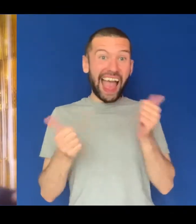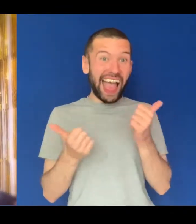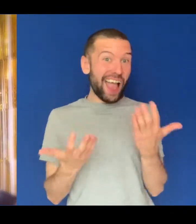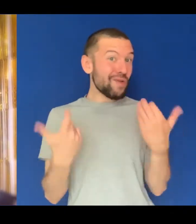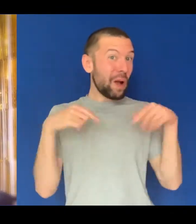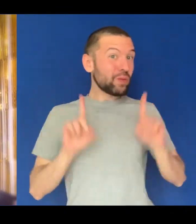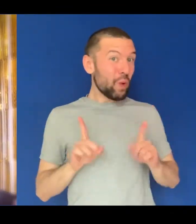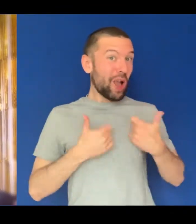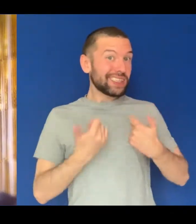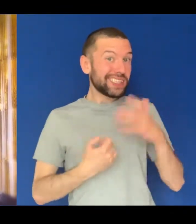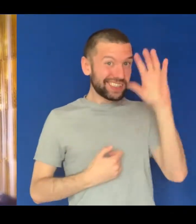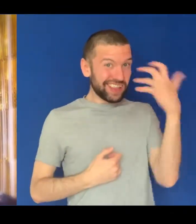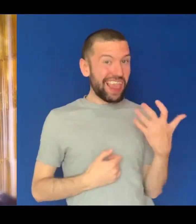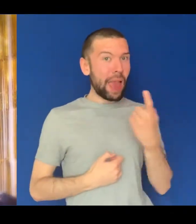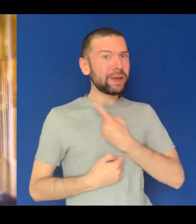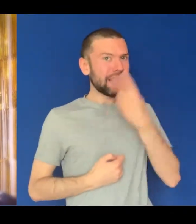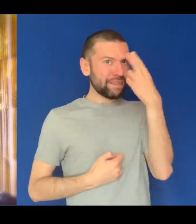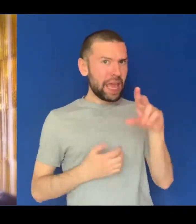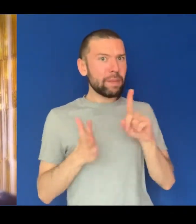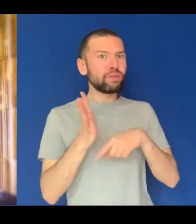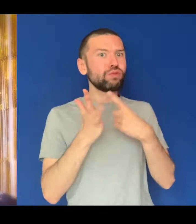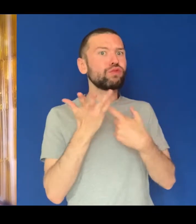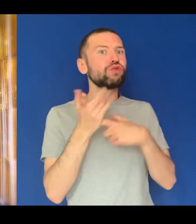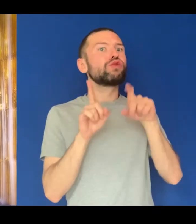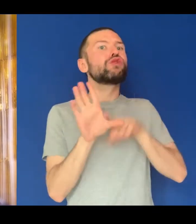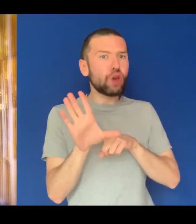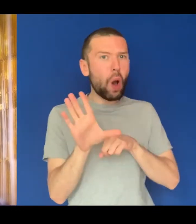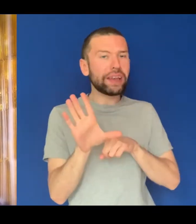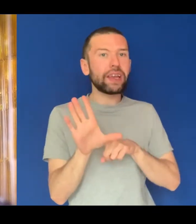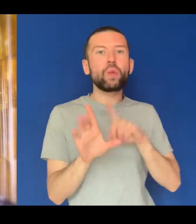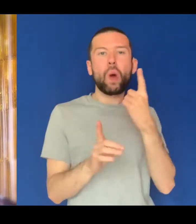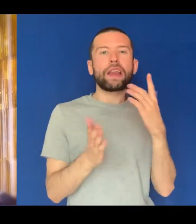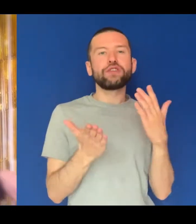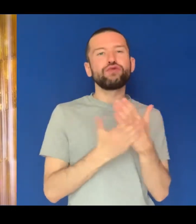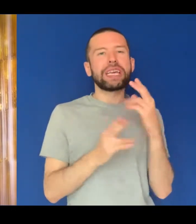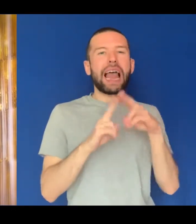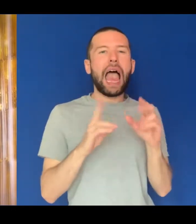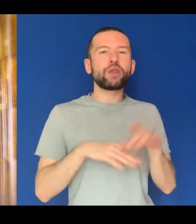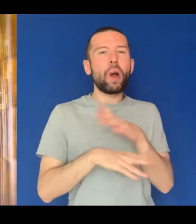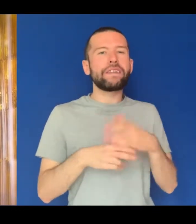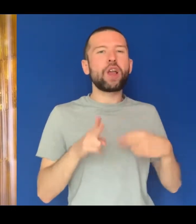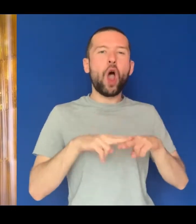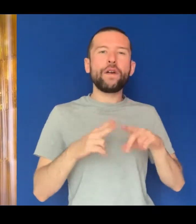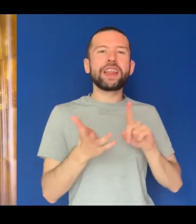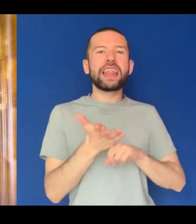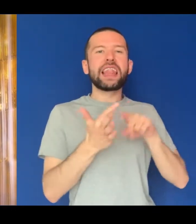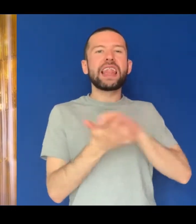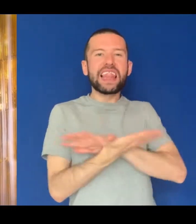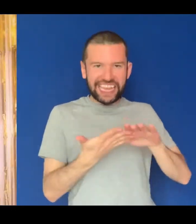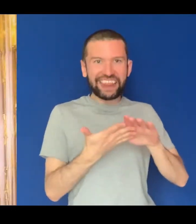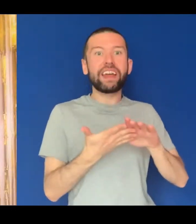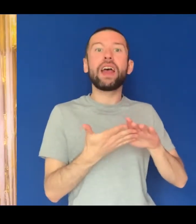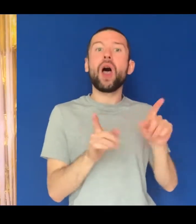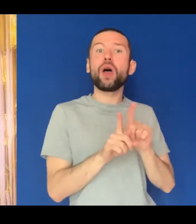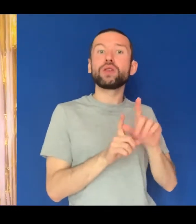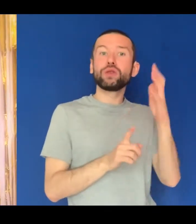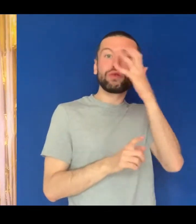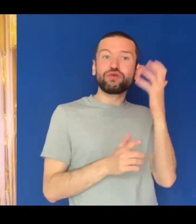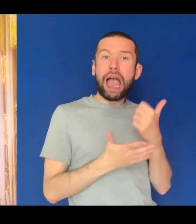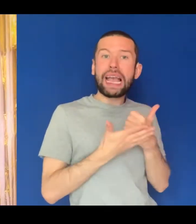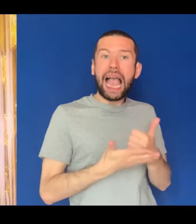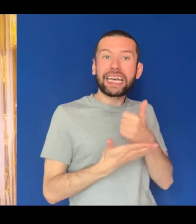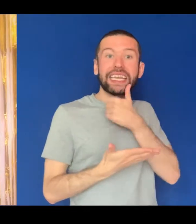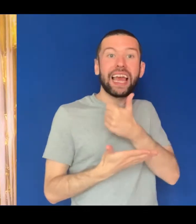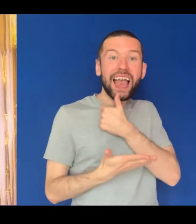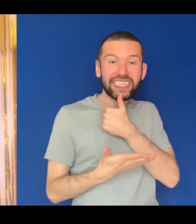Hiya, welcome to Dear Deelight with myself, Jordy Deelight, one of the Real Housewives of Leith, drag-ony and a crazy